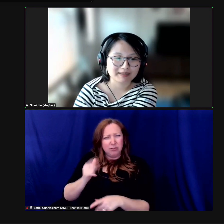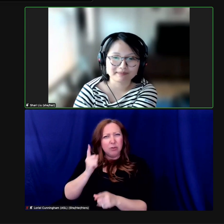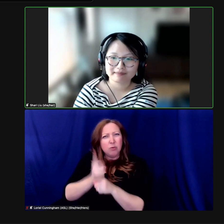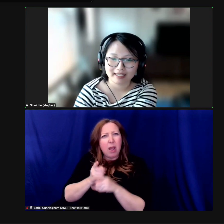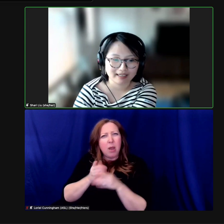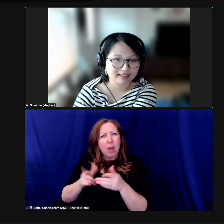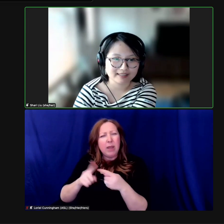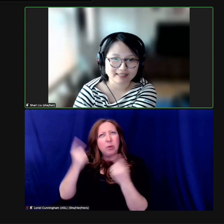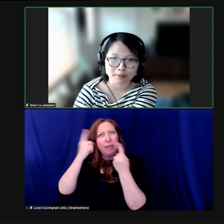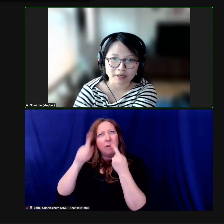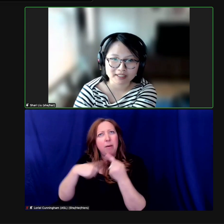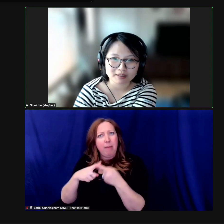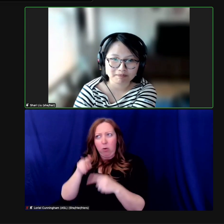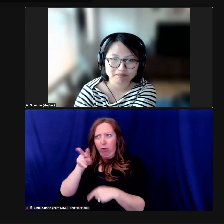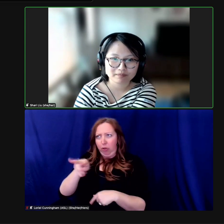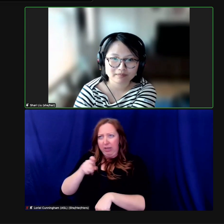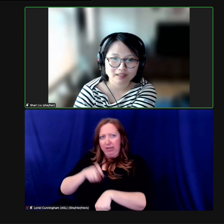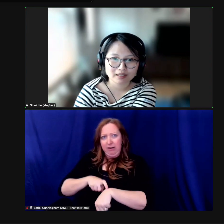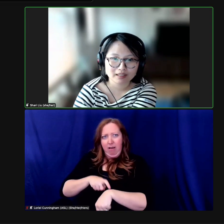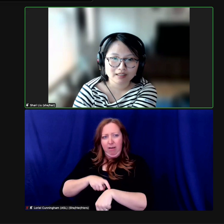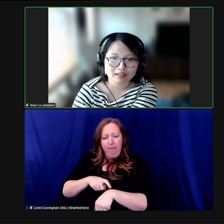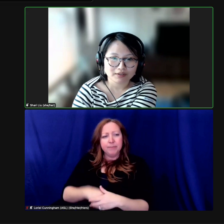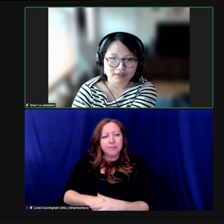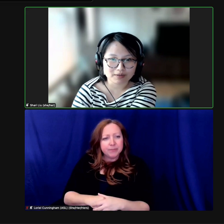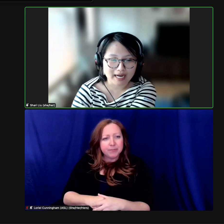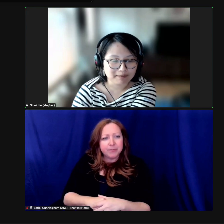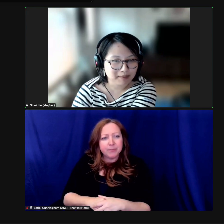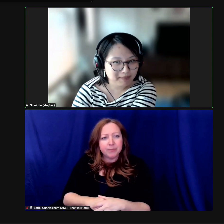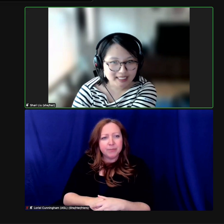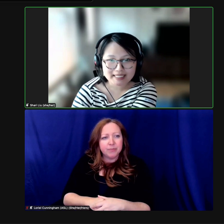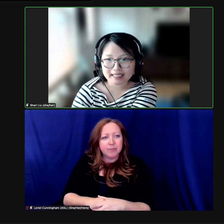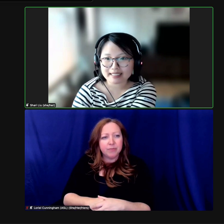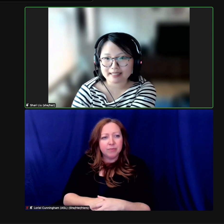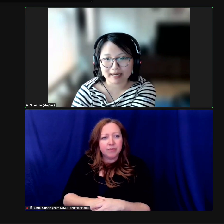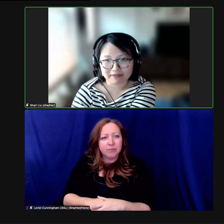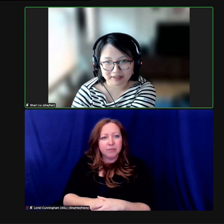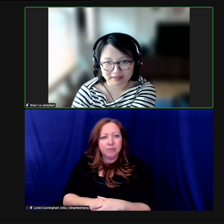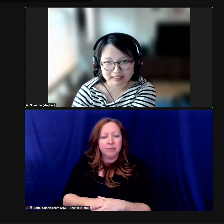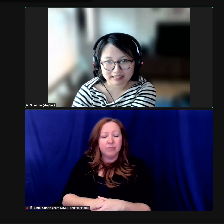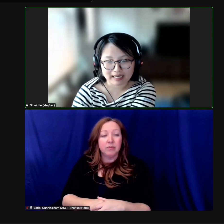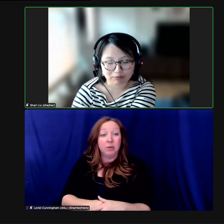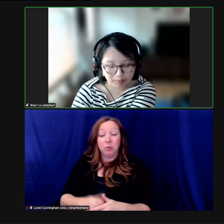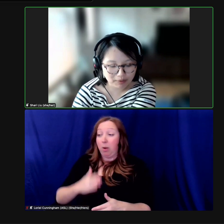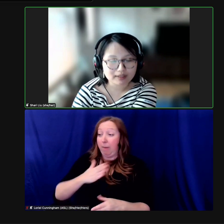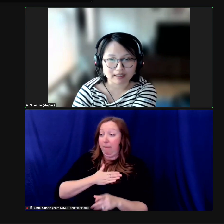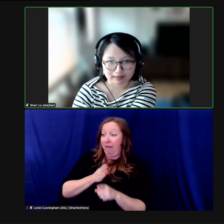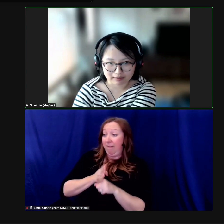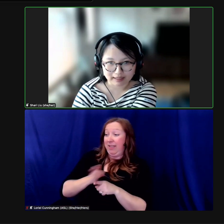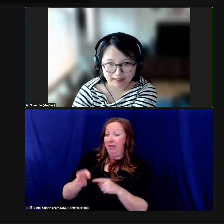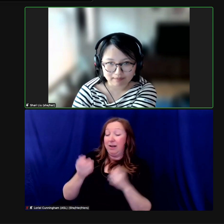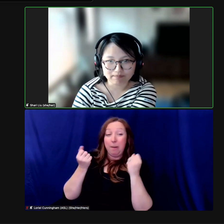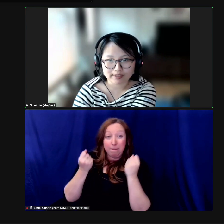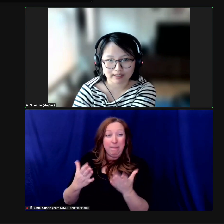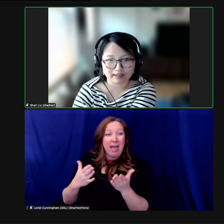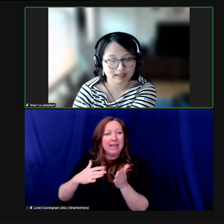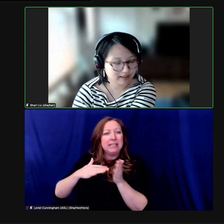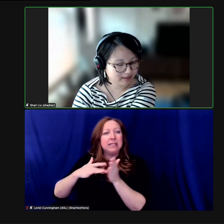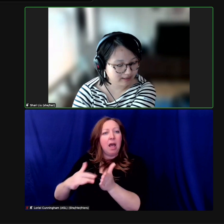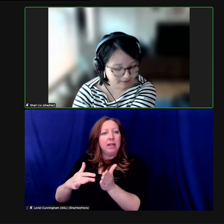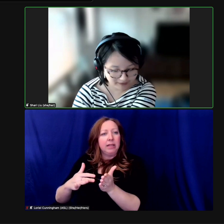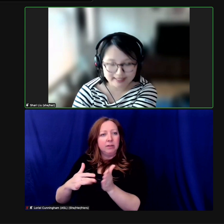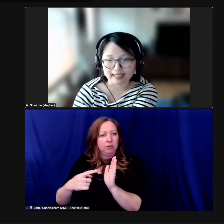looking time in these experiments? So many studies in my field report longer looking